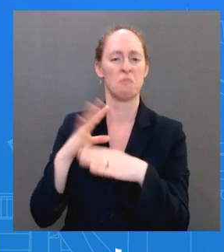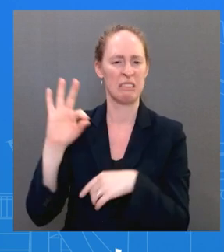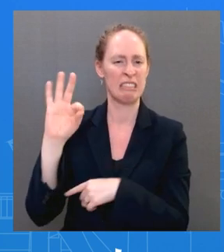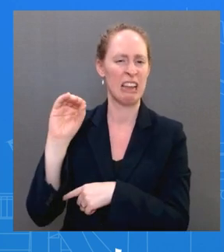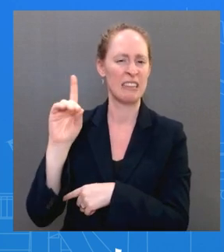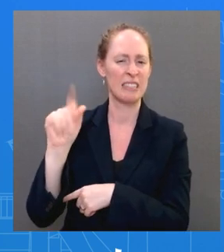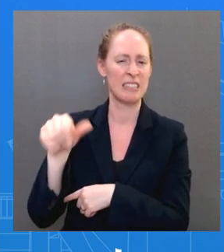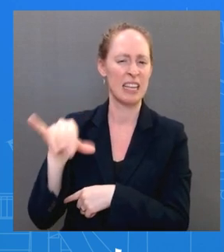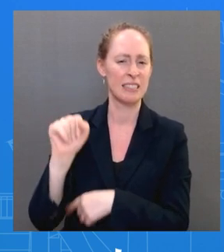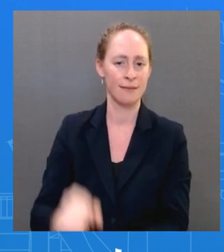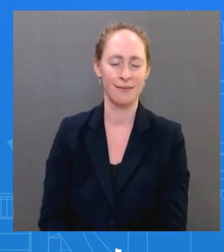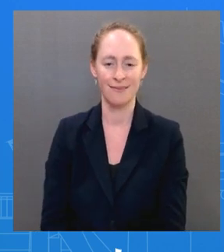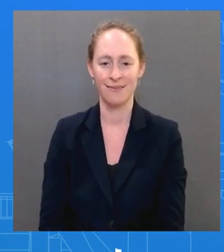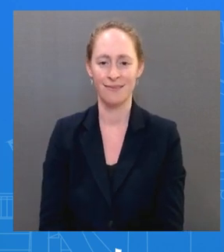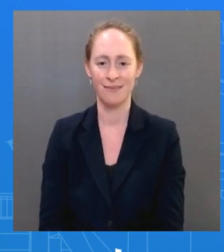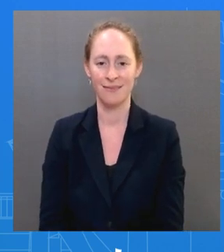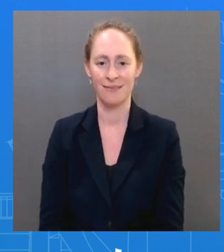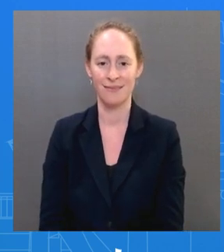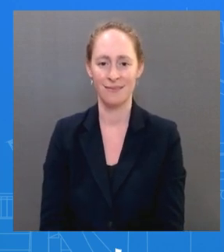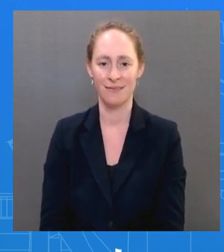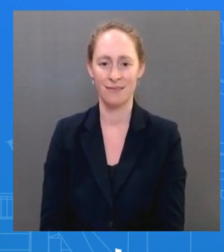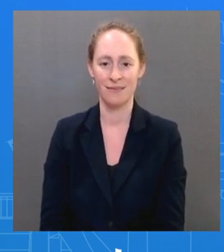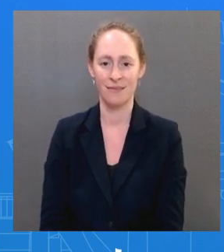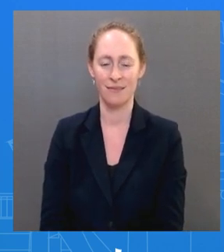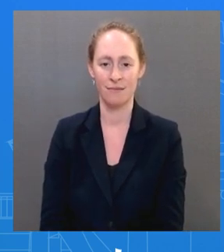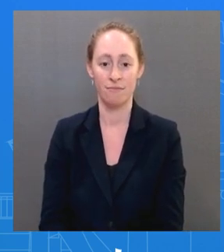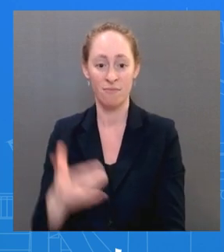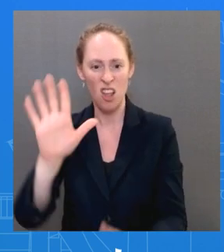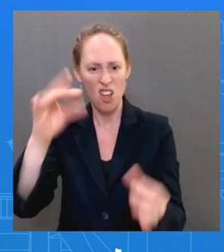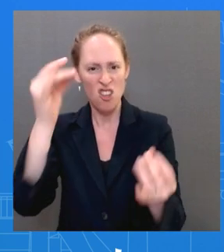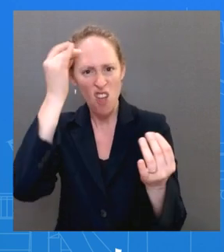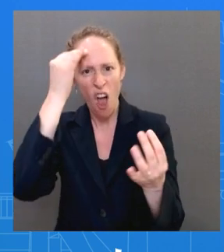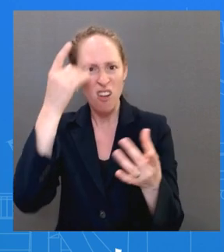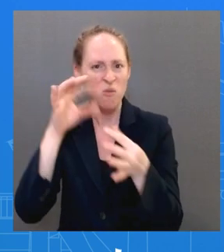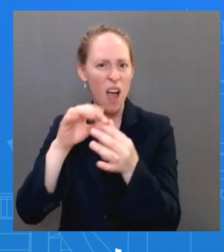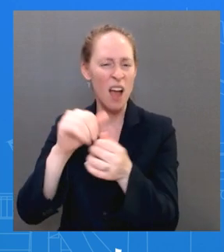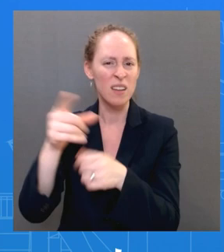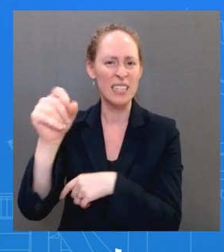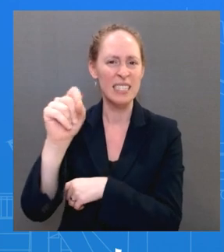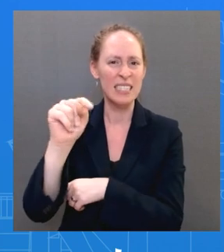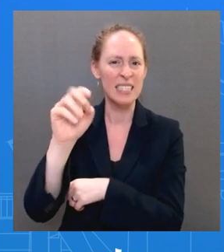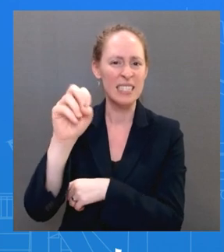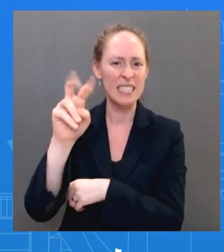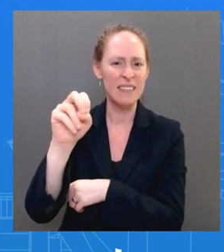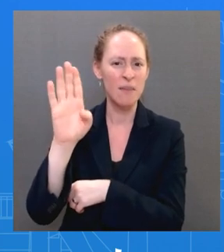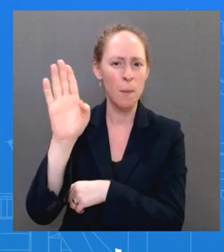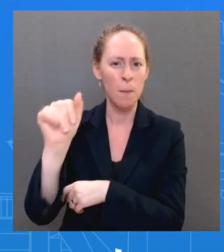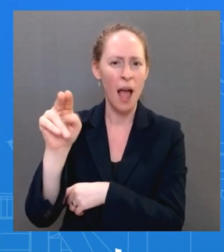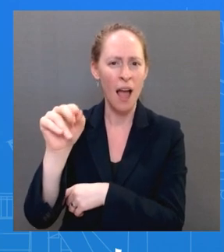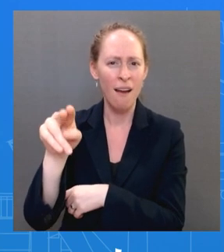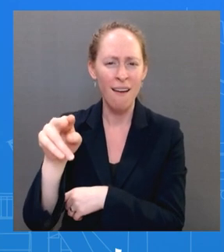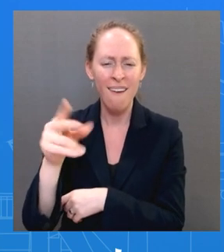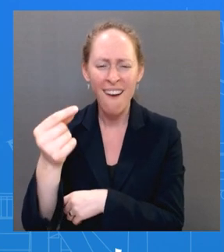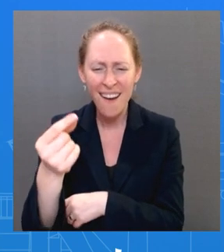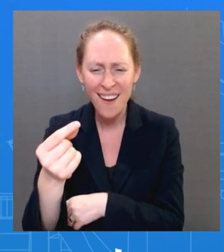What did you say? What was the last part? I missed the joke. No, I was just saying we could tell you wanted to address